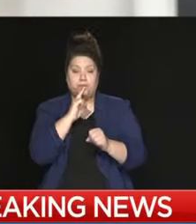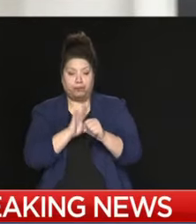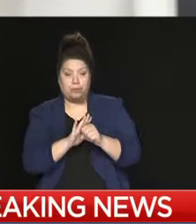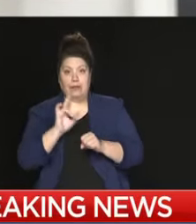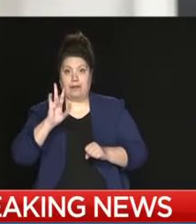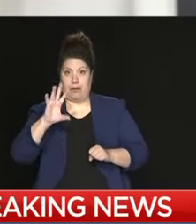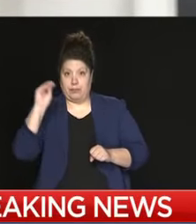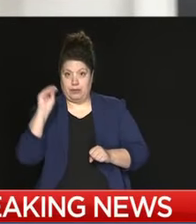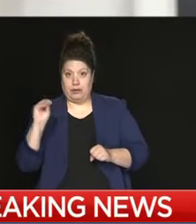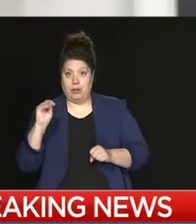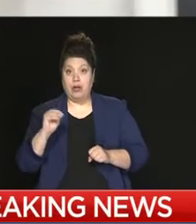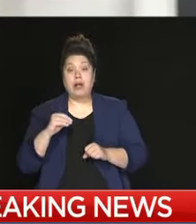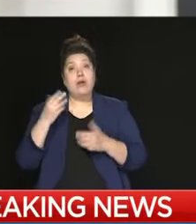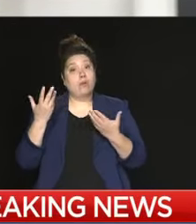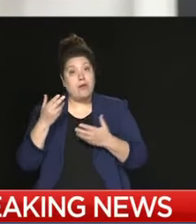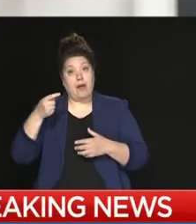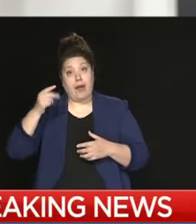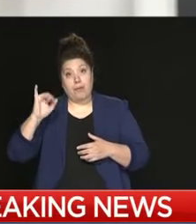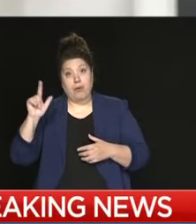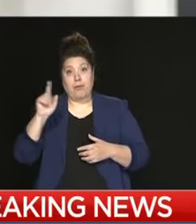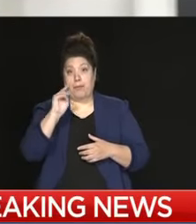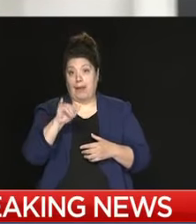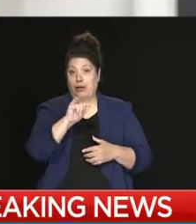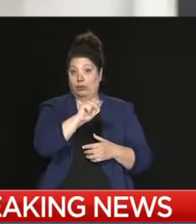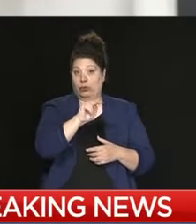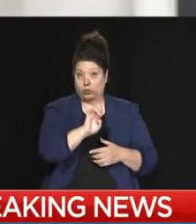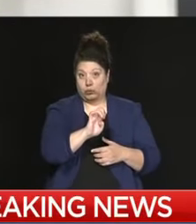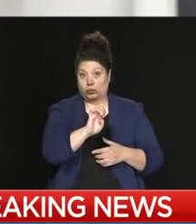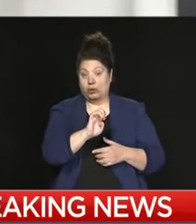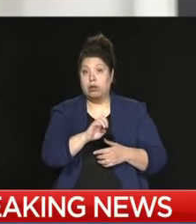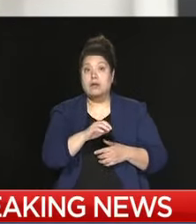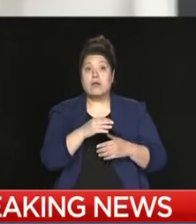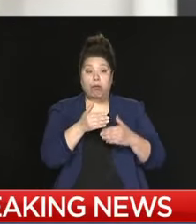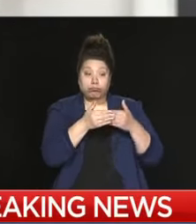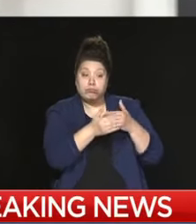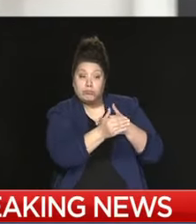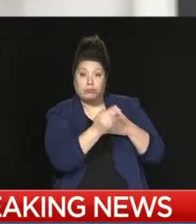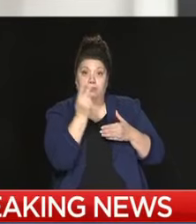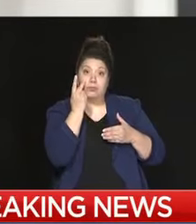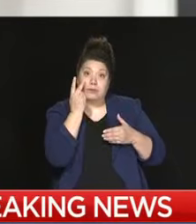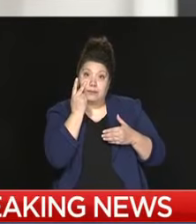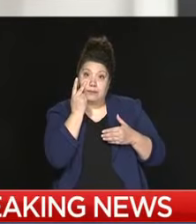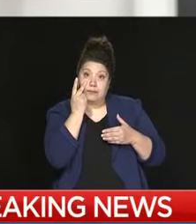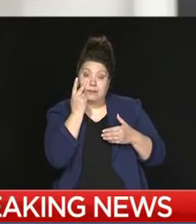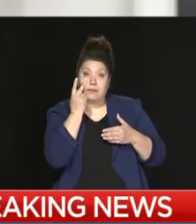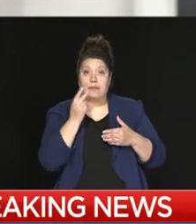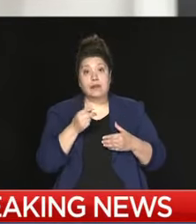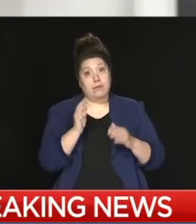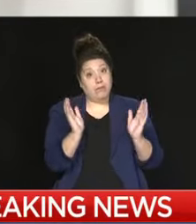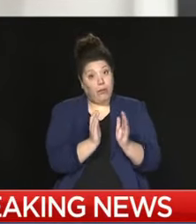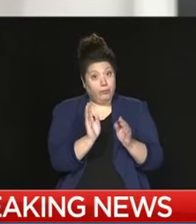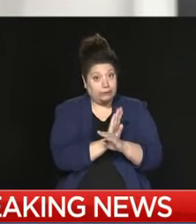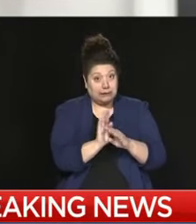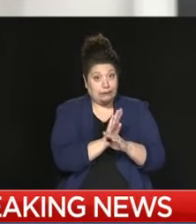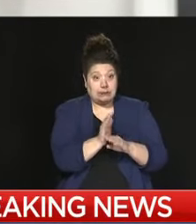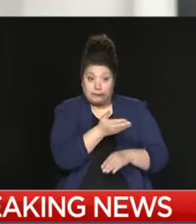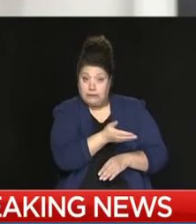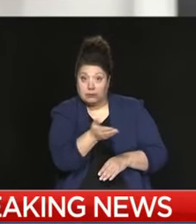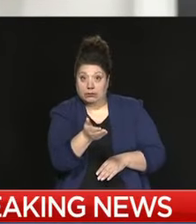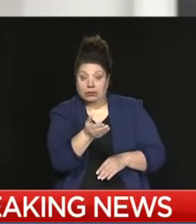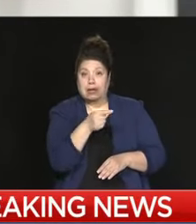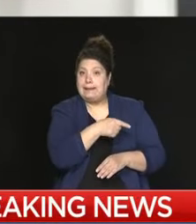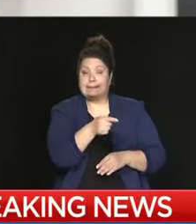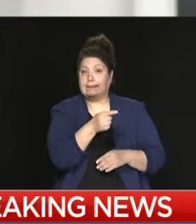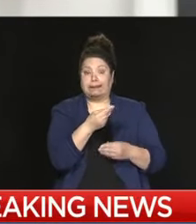75% of the rent for April, May, and June, and we'll see afterwards. For small businesses that have been